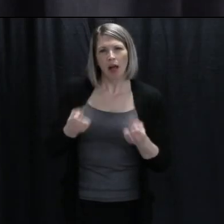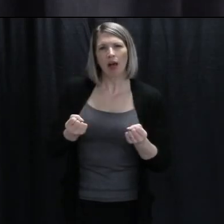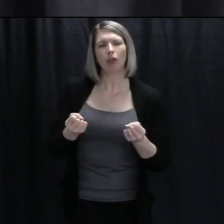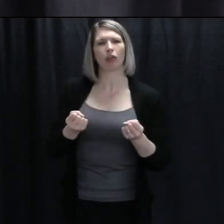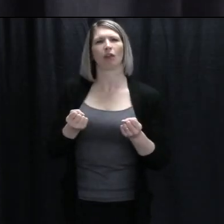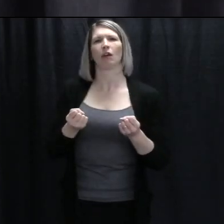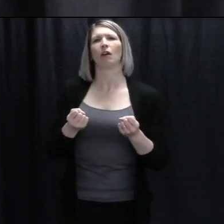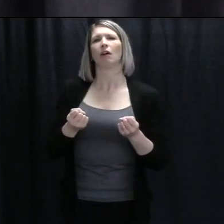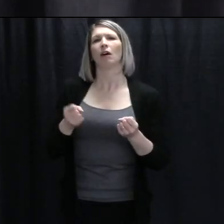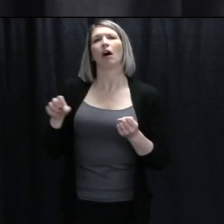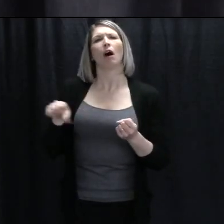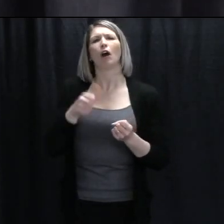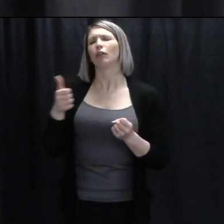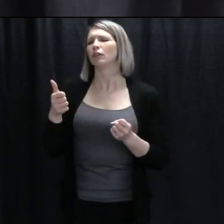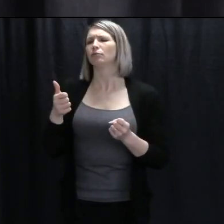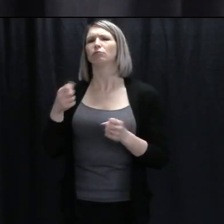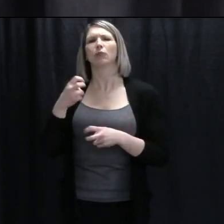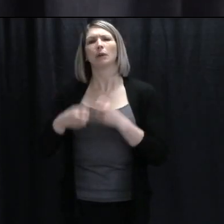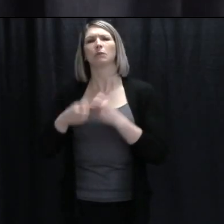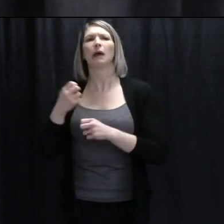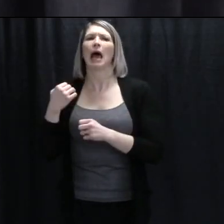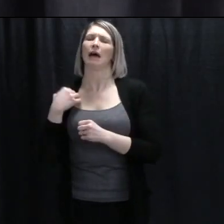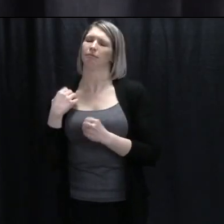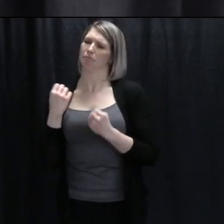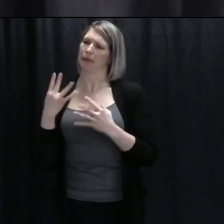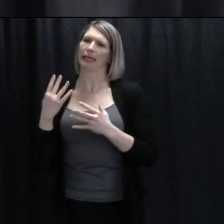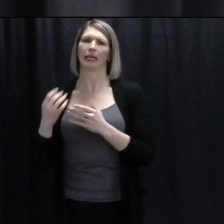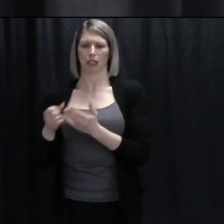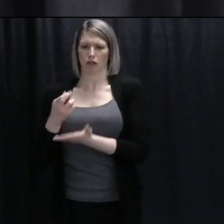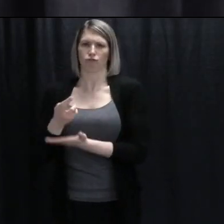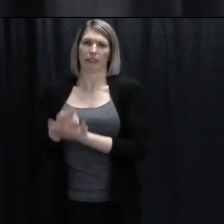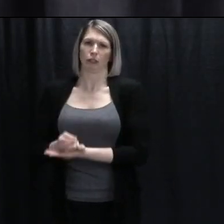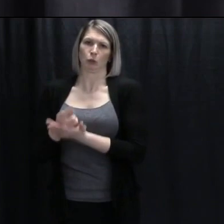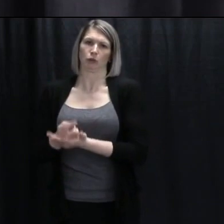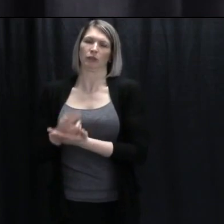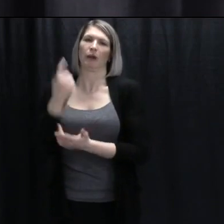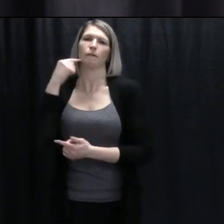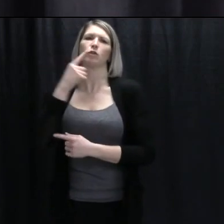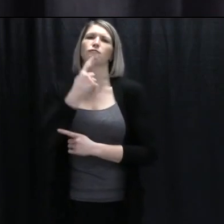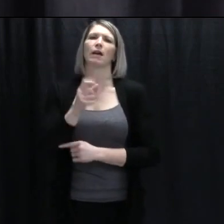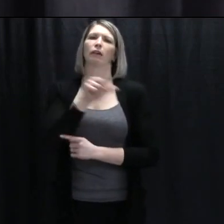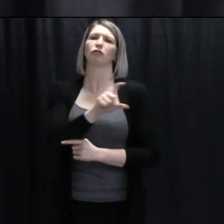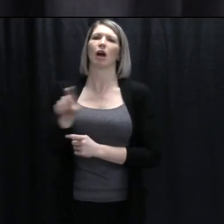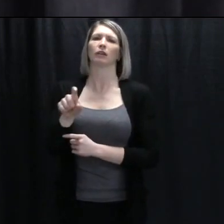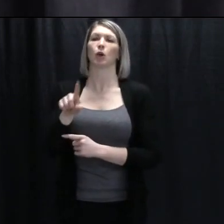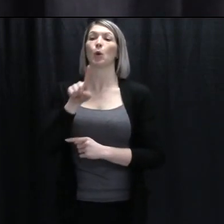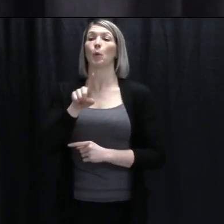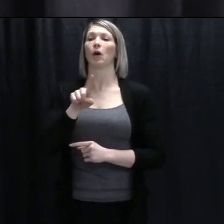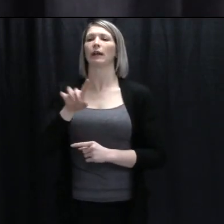through the provincial and national Red Cross. That number is